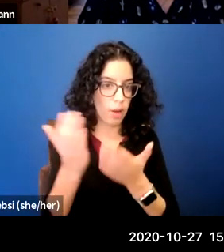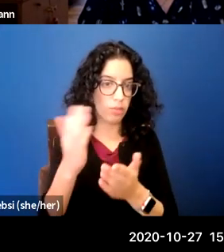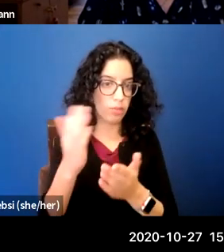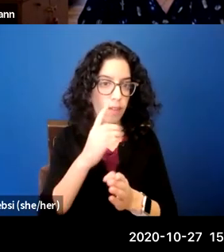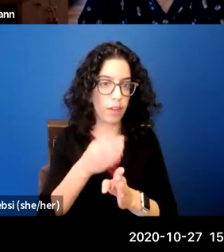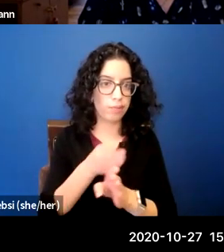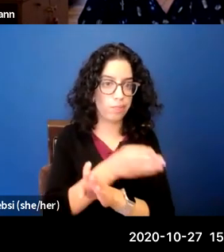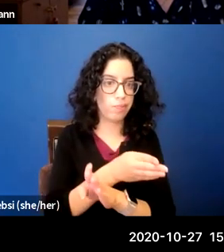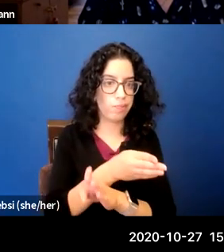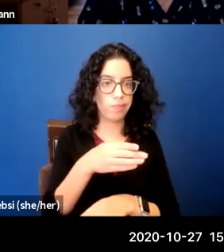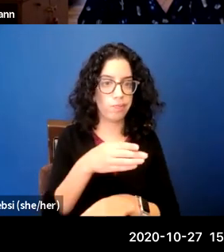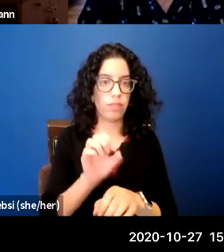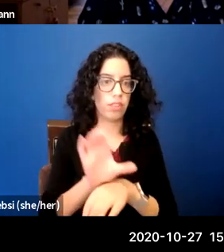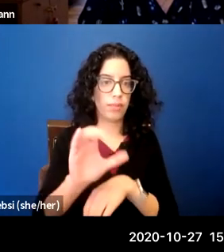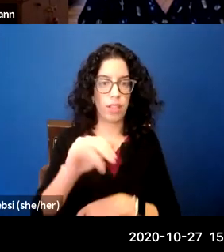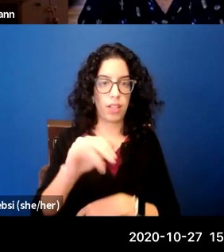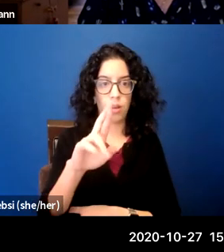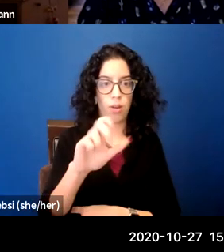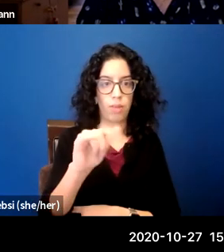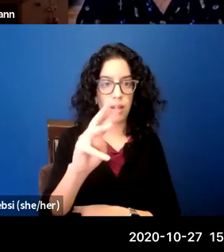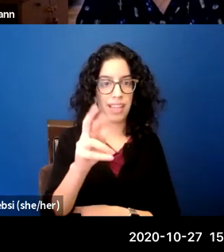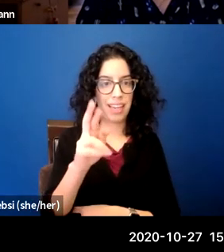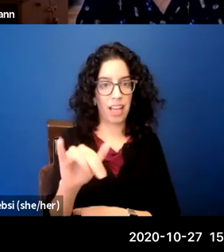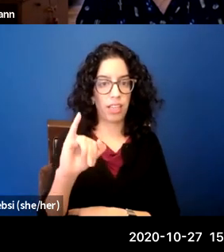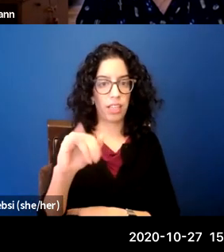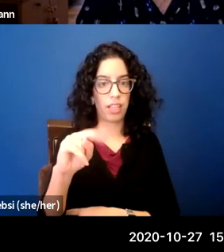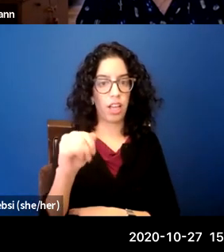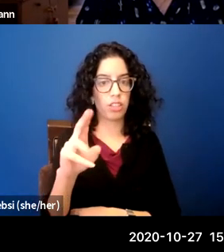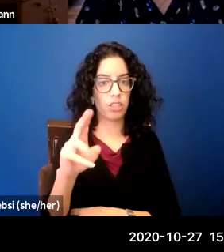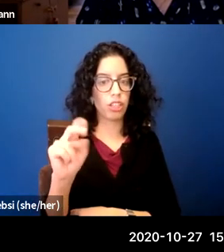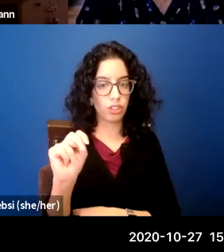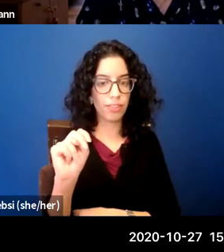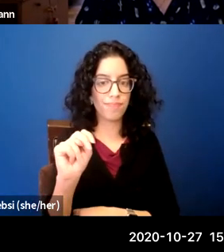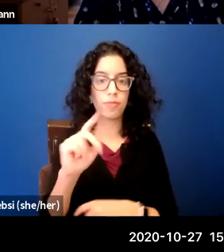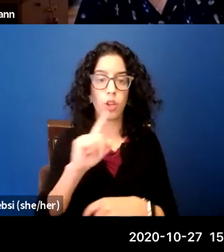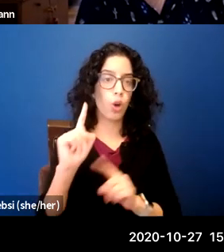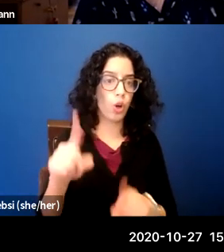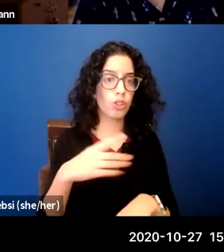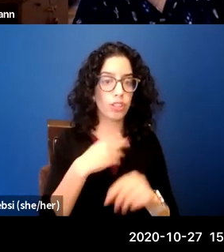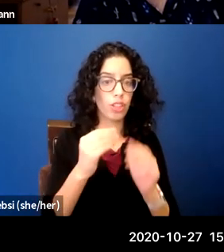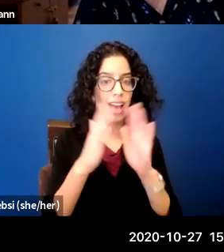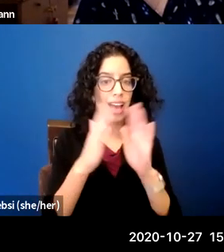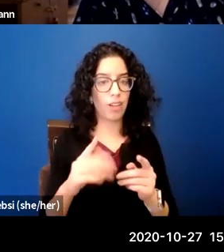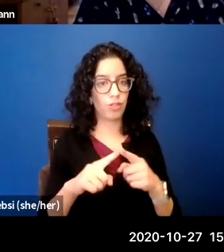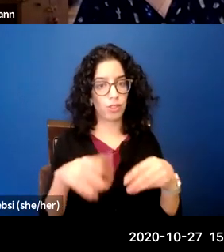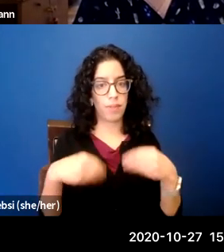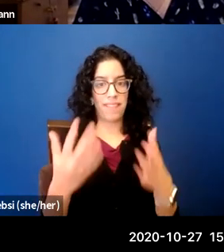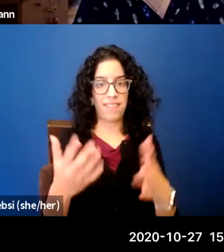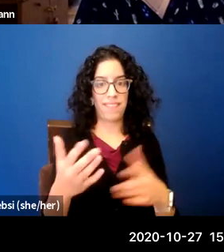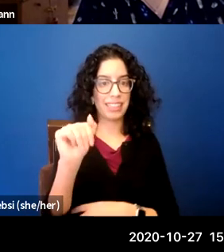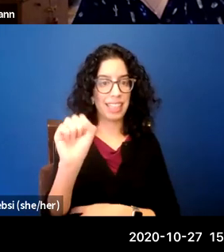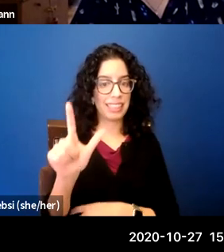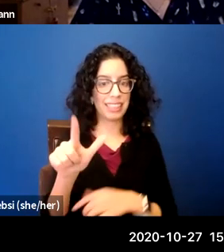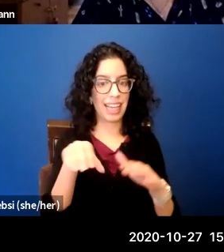our favor on a motion for a preliminary injunction, ordered the